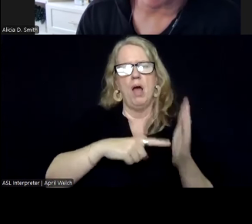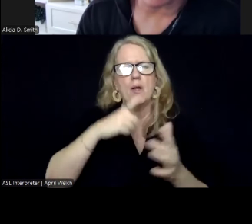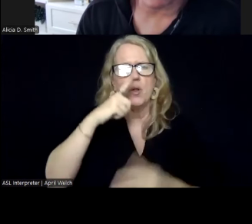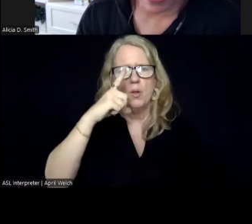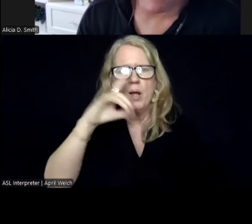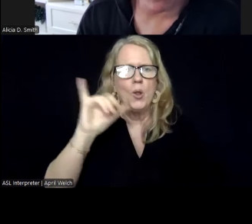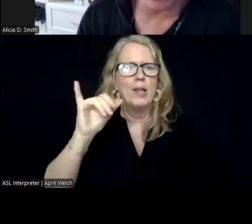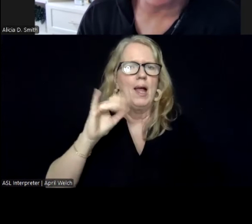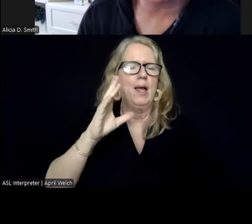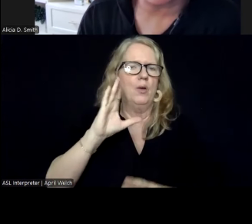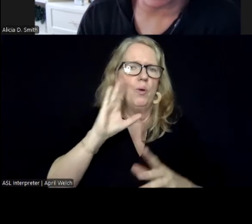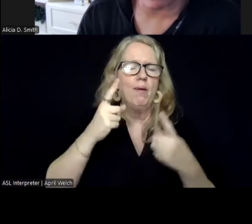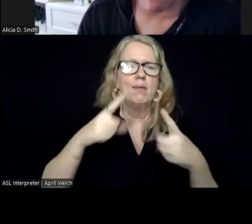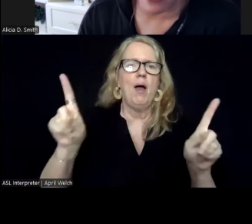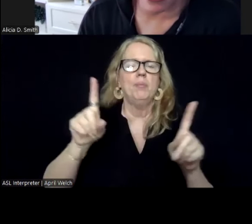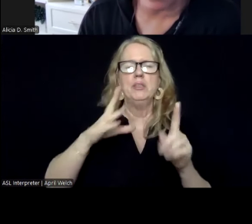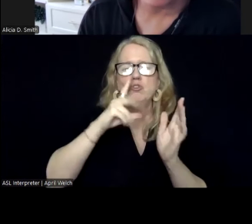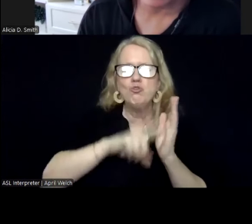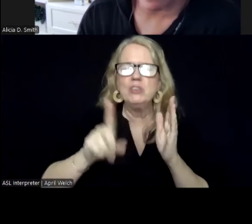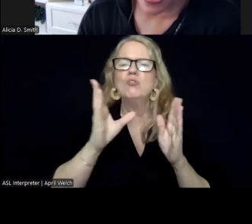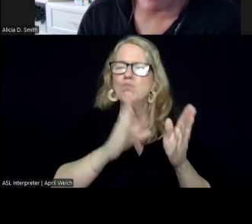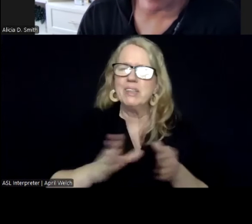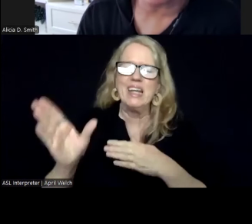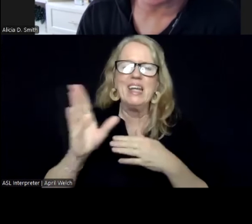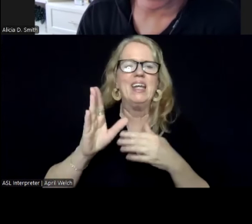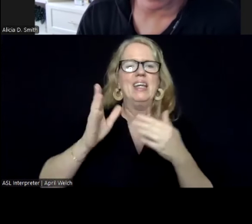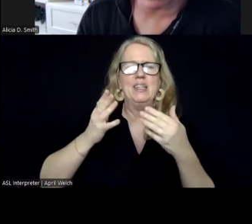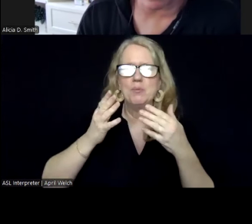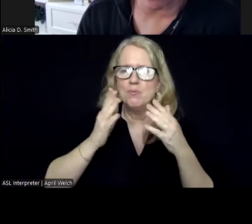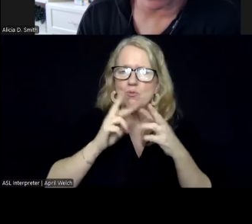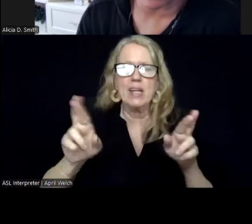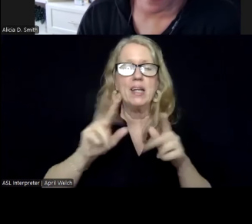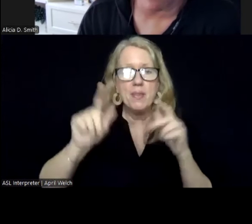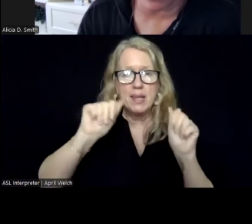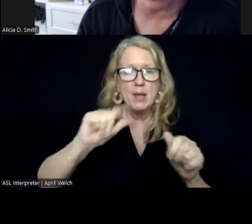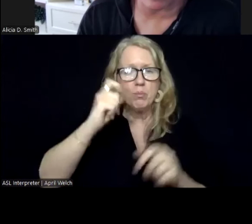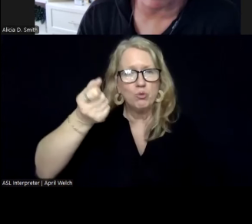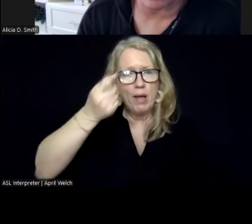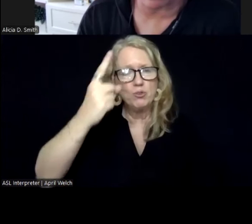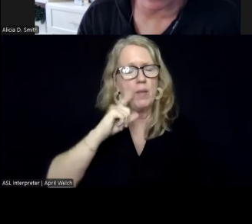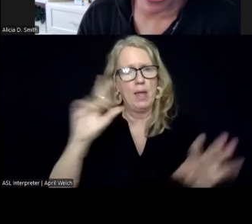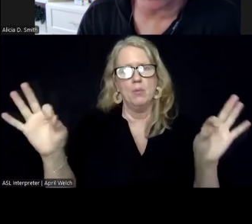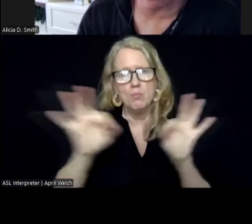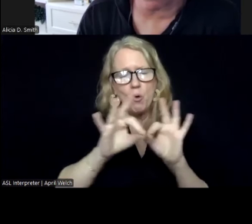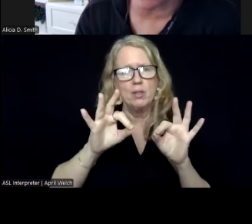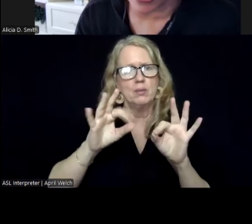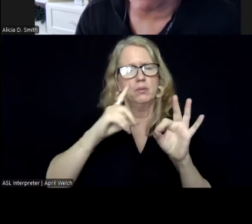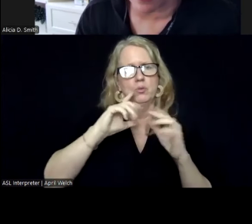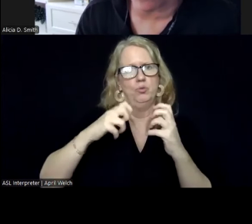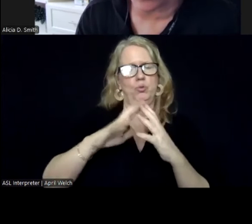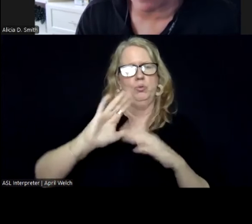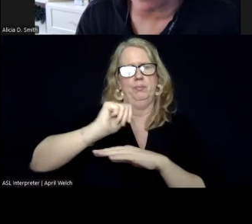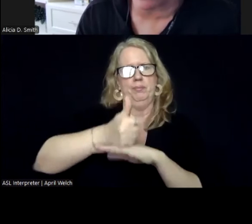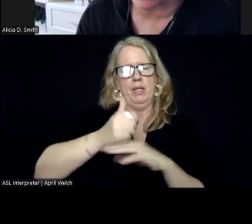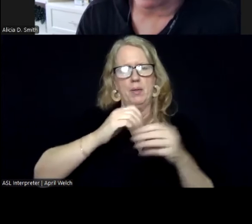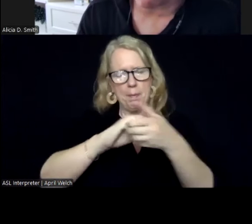accomplish, having a research plan and method, and then understanding the importance of having implementation partners